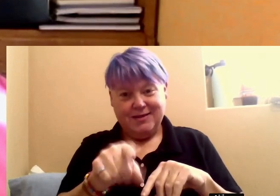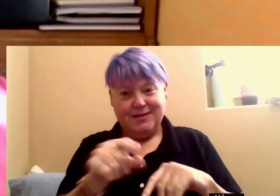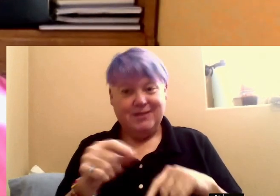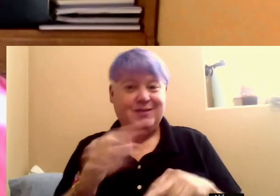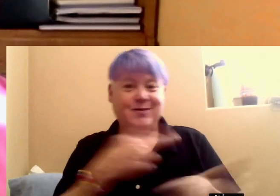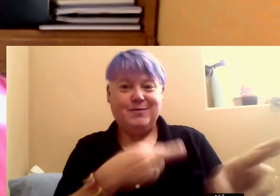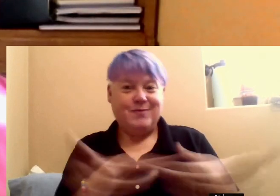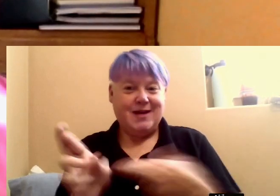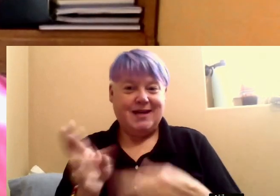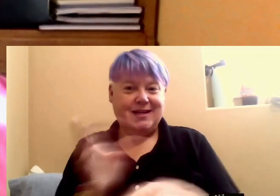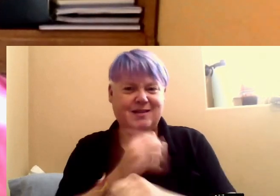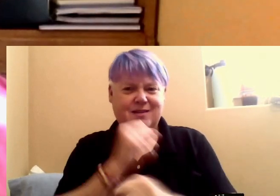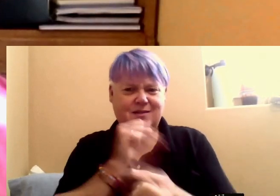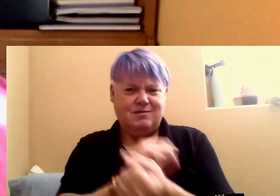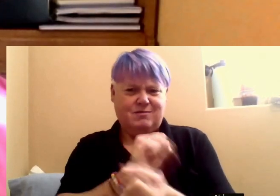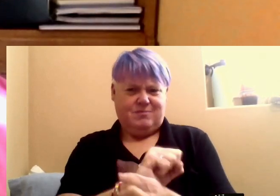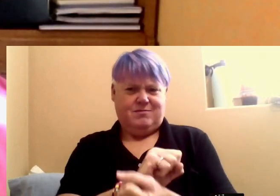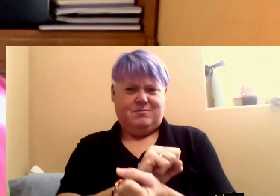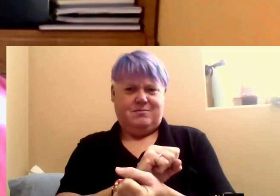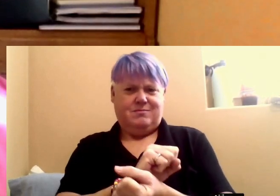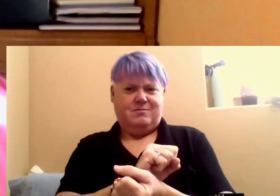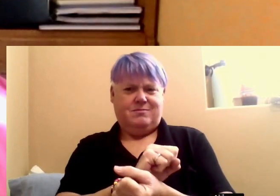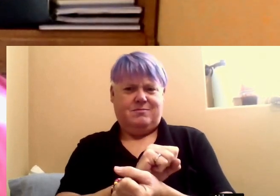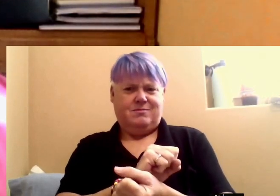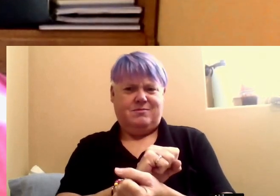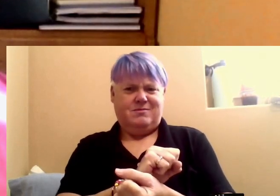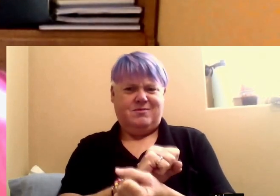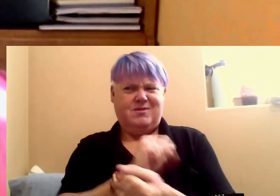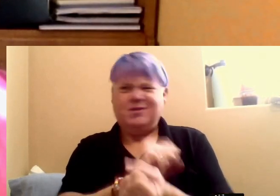work? To work?